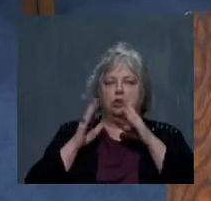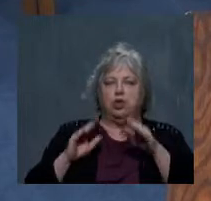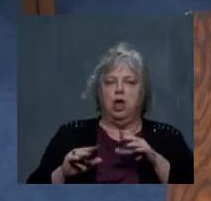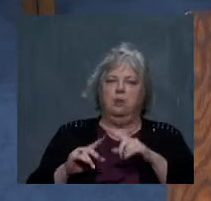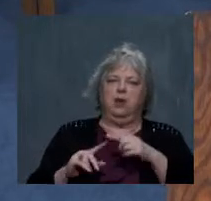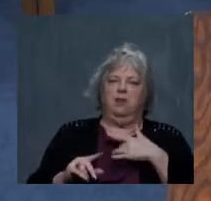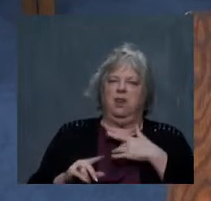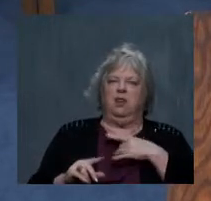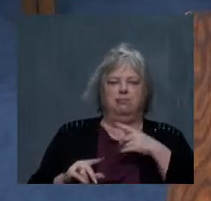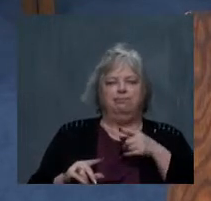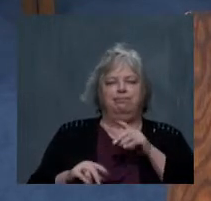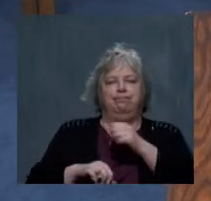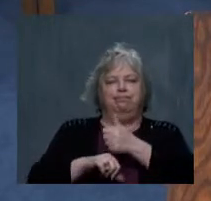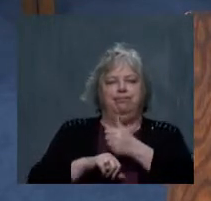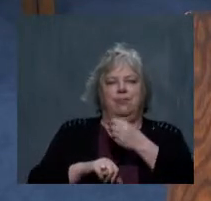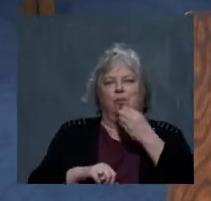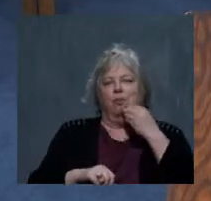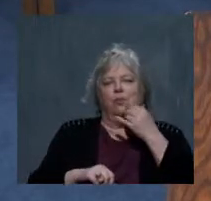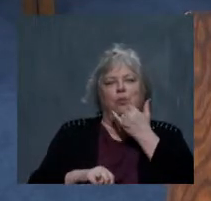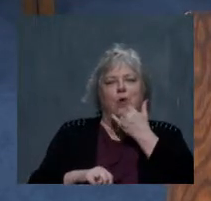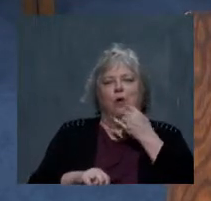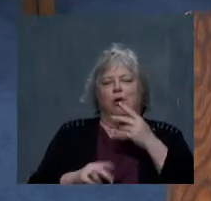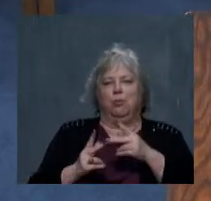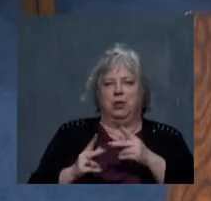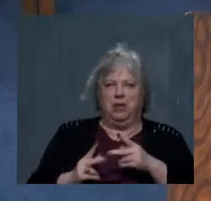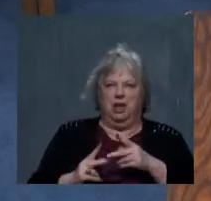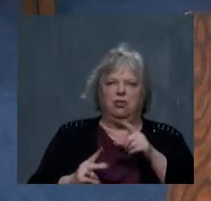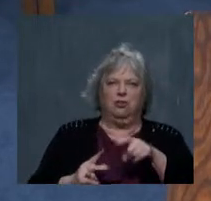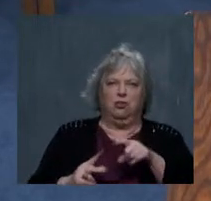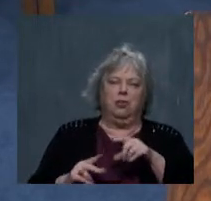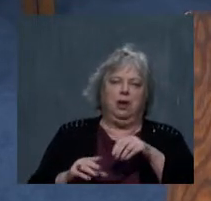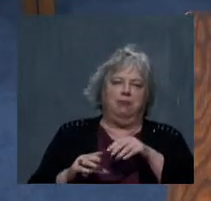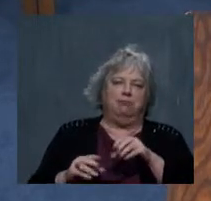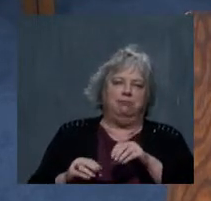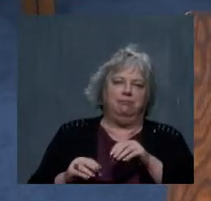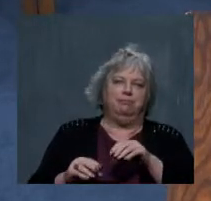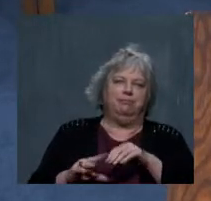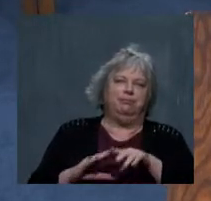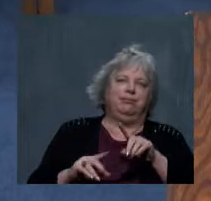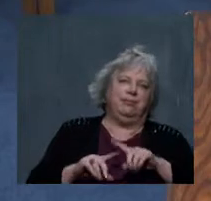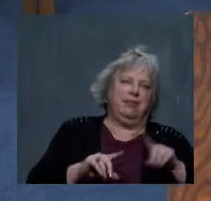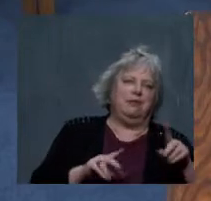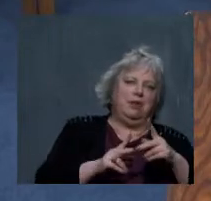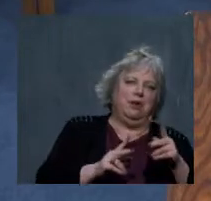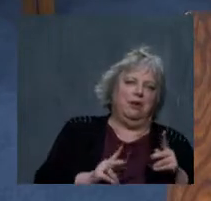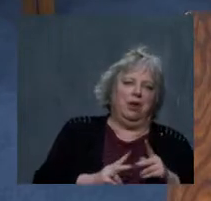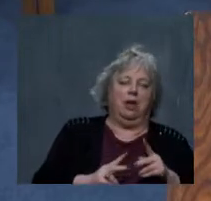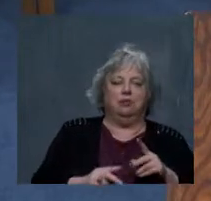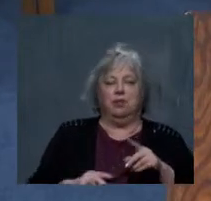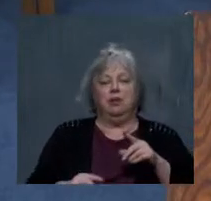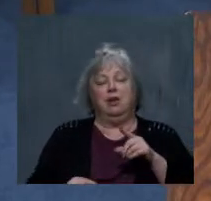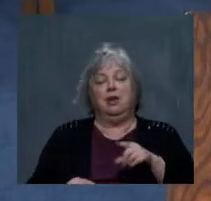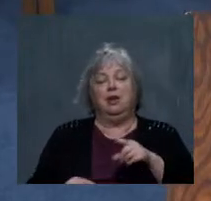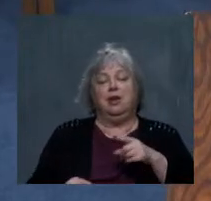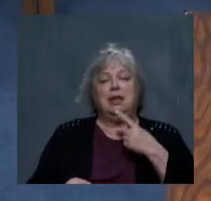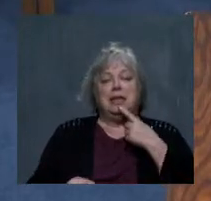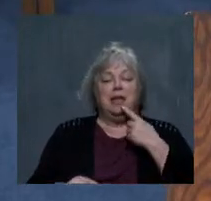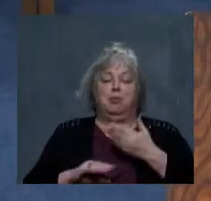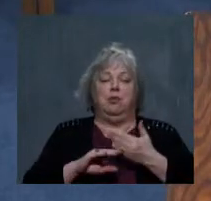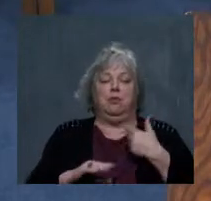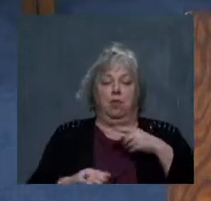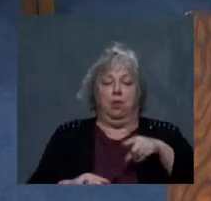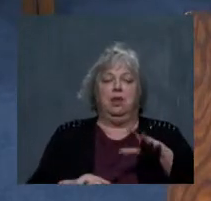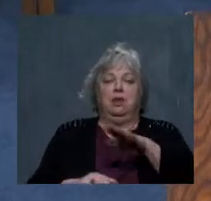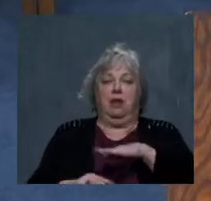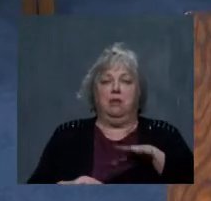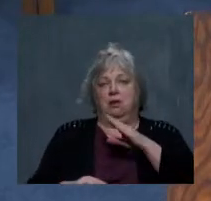wrong place. It should be in a different location. As was mentioned earlier, it is a residential area.